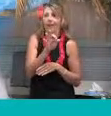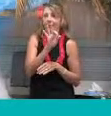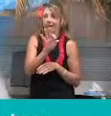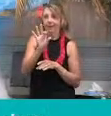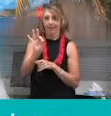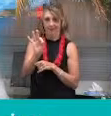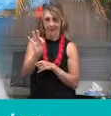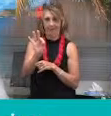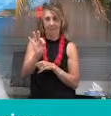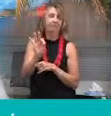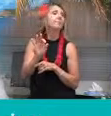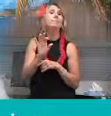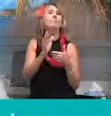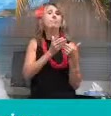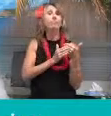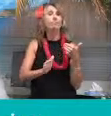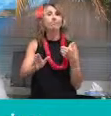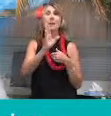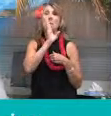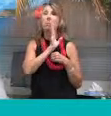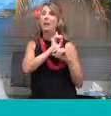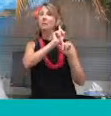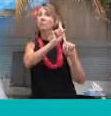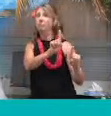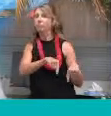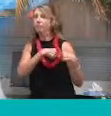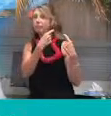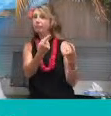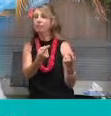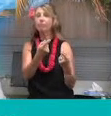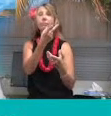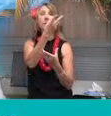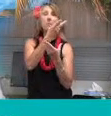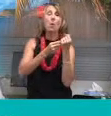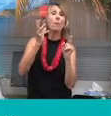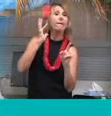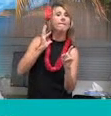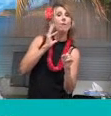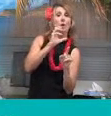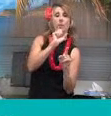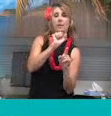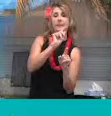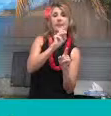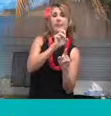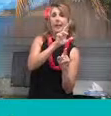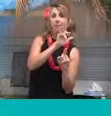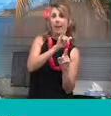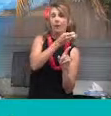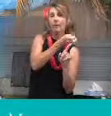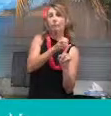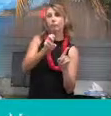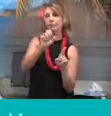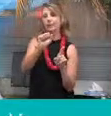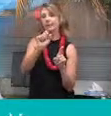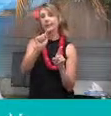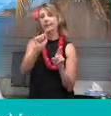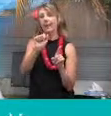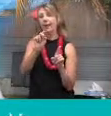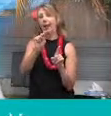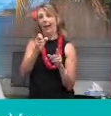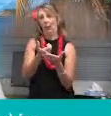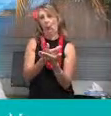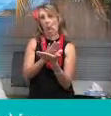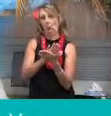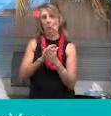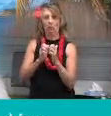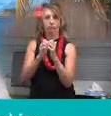1999. She has remained in Blenheim ever since, teaching at both former St. Mary and St. Anne. Her colleagues describe her